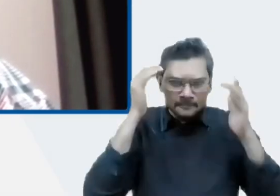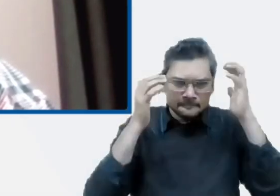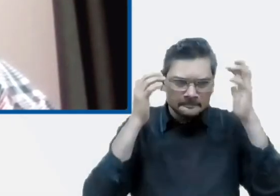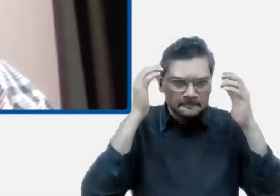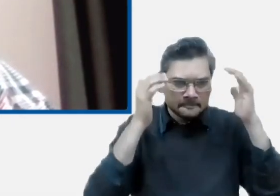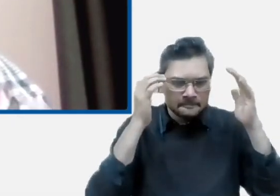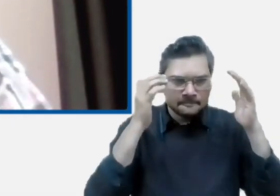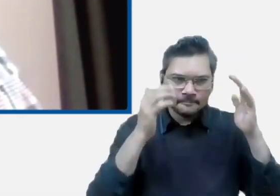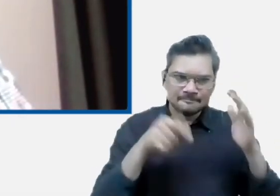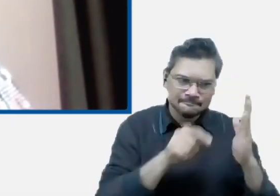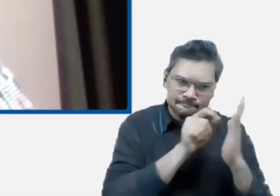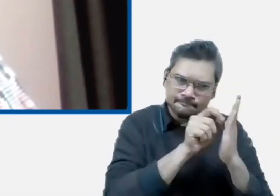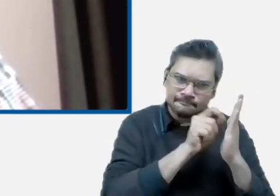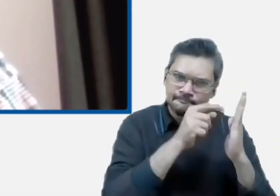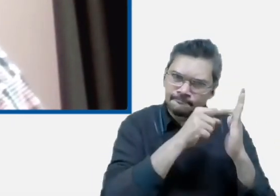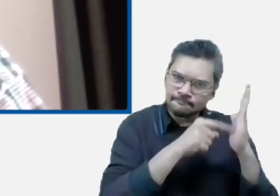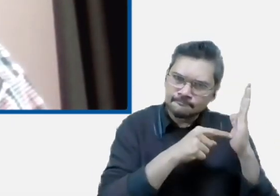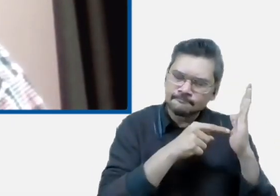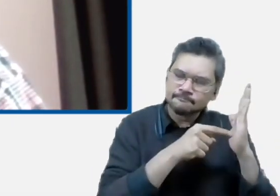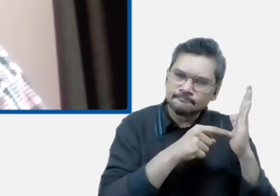the document better. For example, if I can just